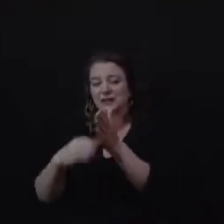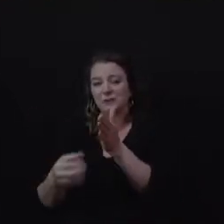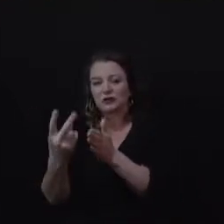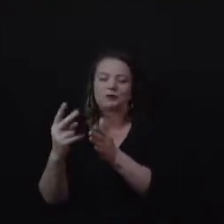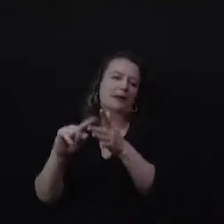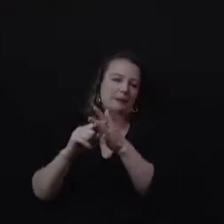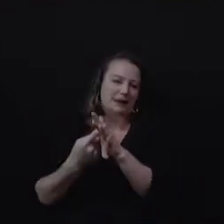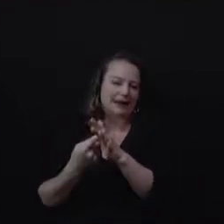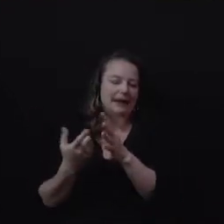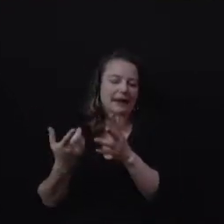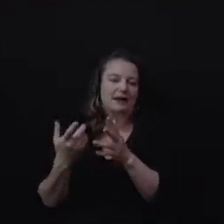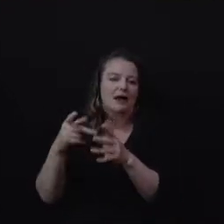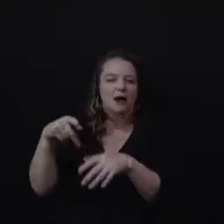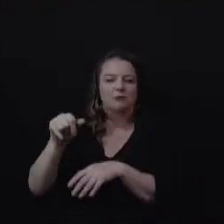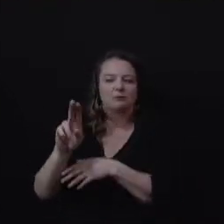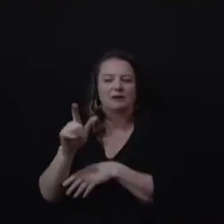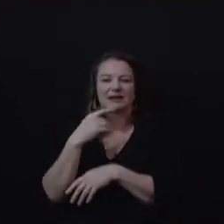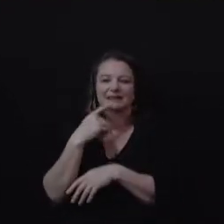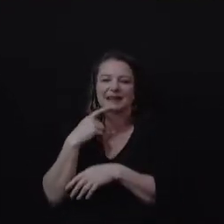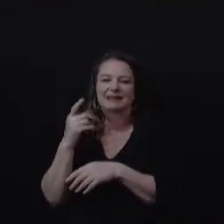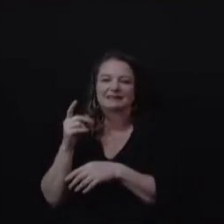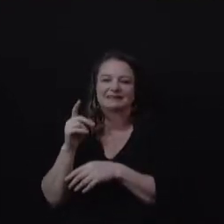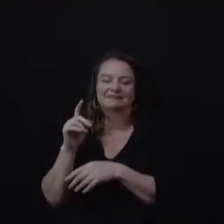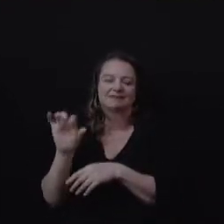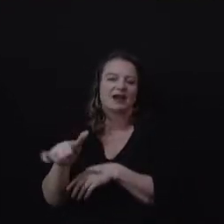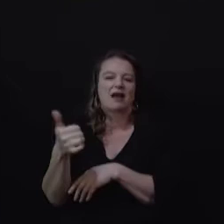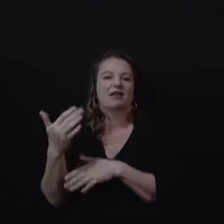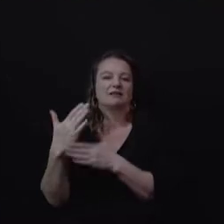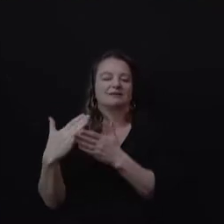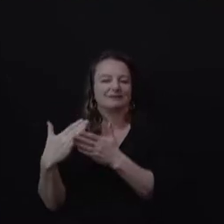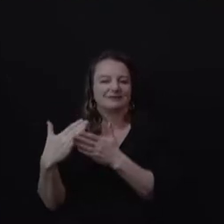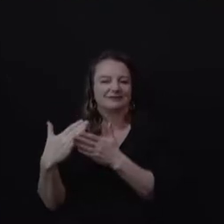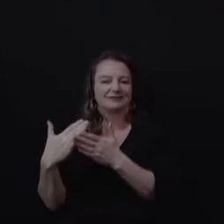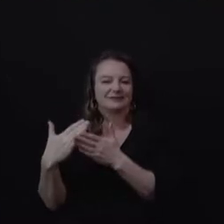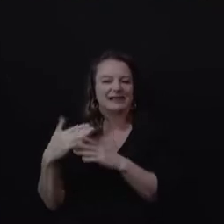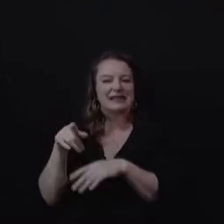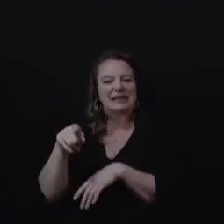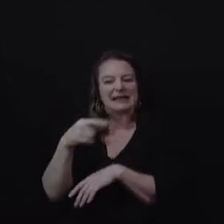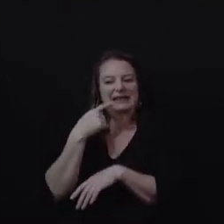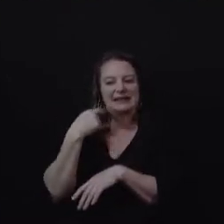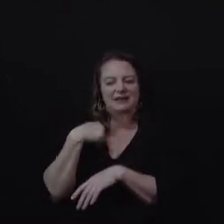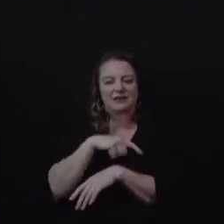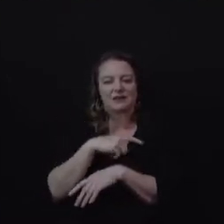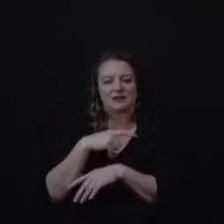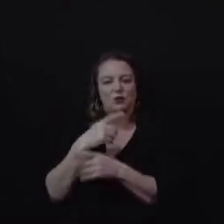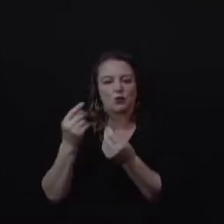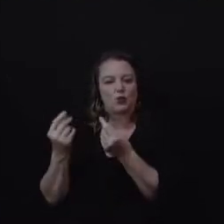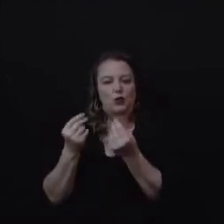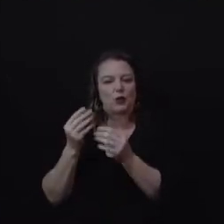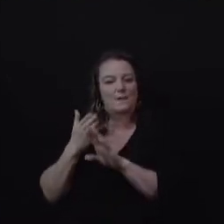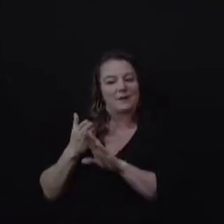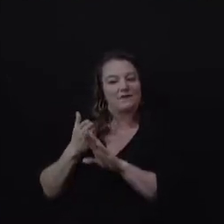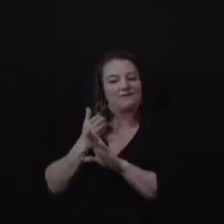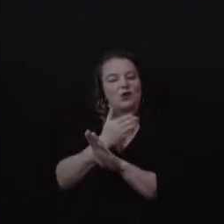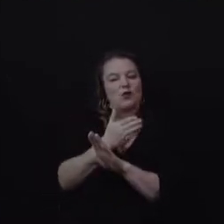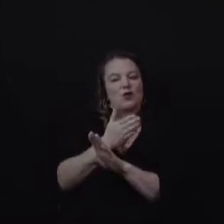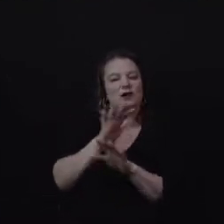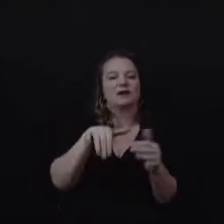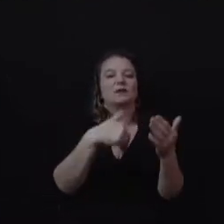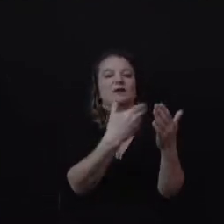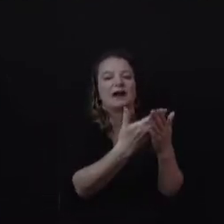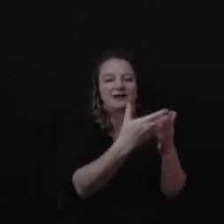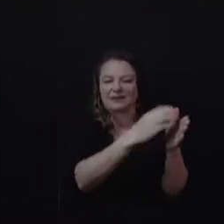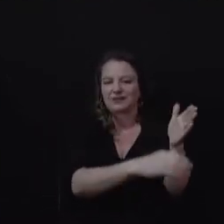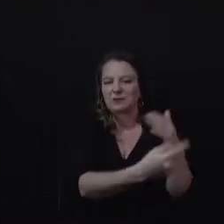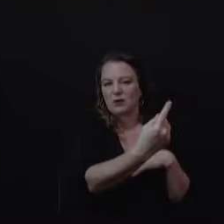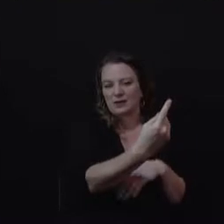beginning, Paul tells us the other side of the story. He tells us where we were before we got to what he talks about in